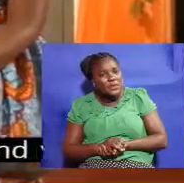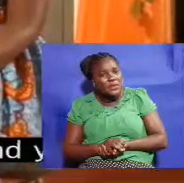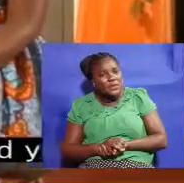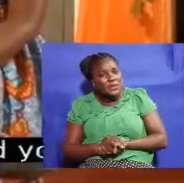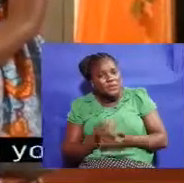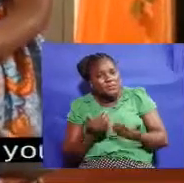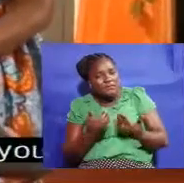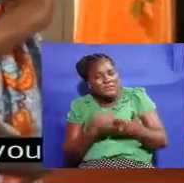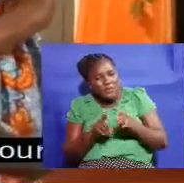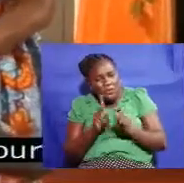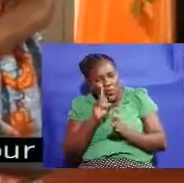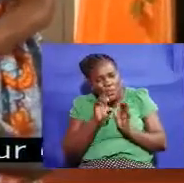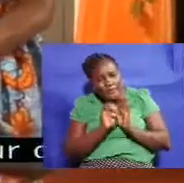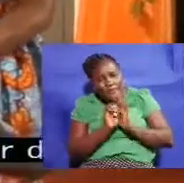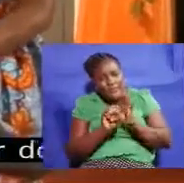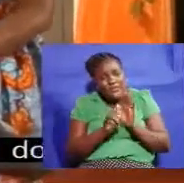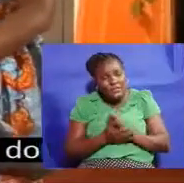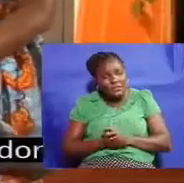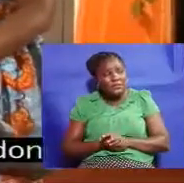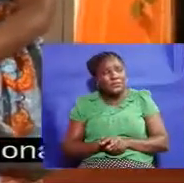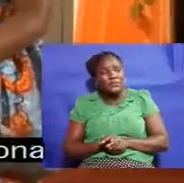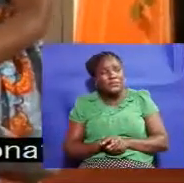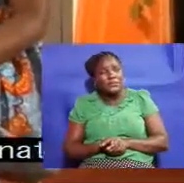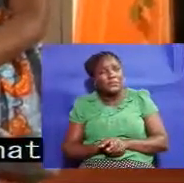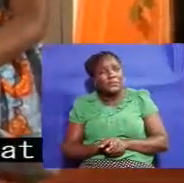A lot. I said she's doing a lot.